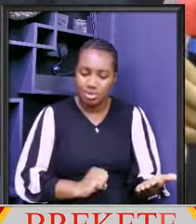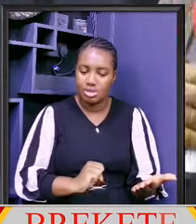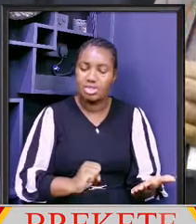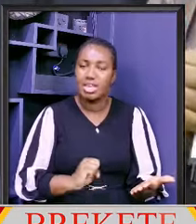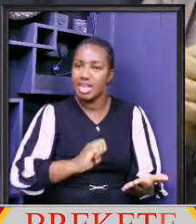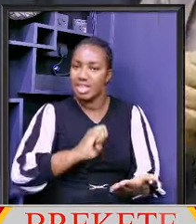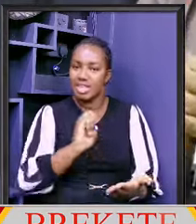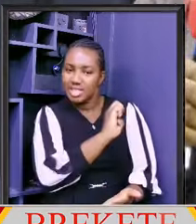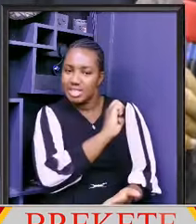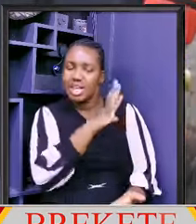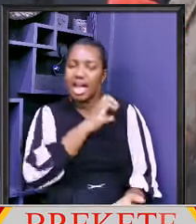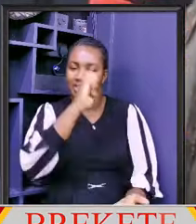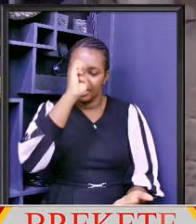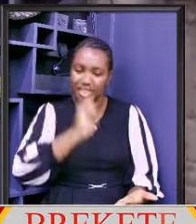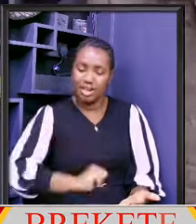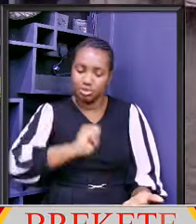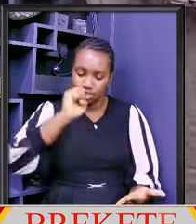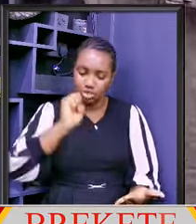is it, sir. Thank you.